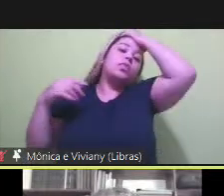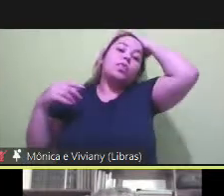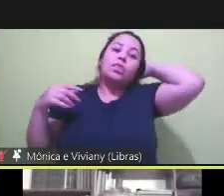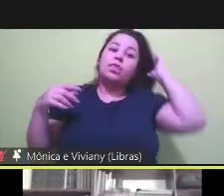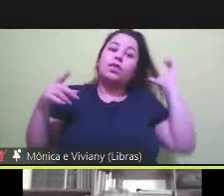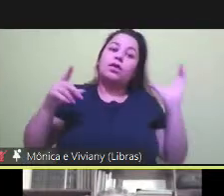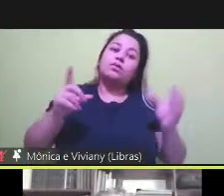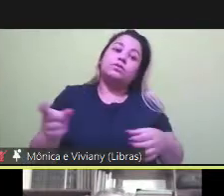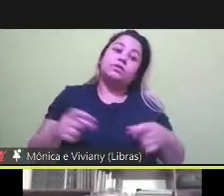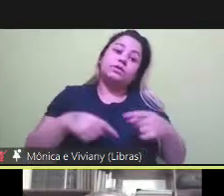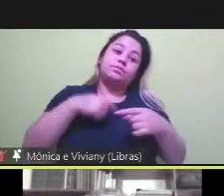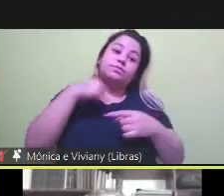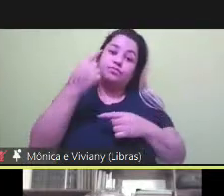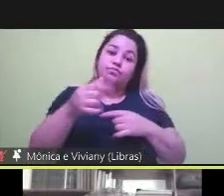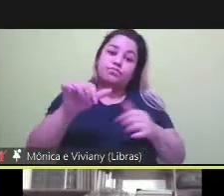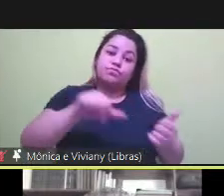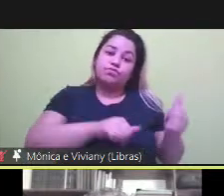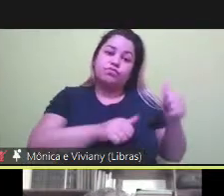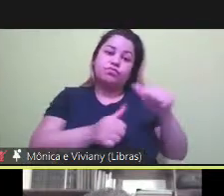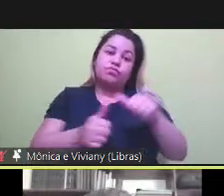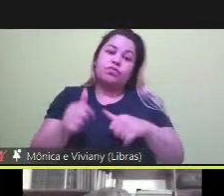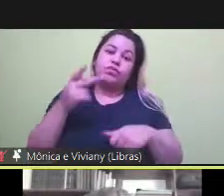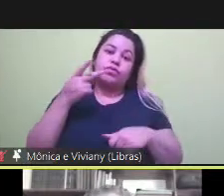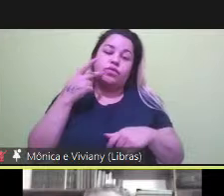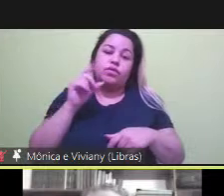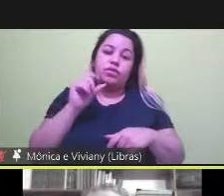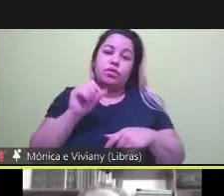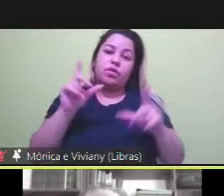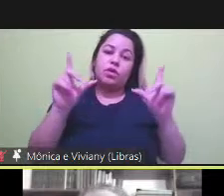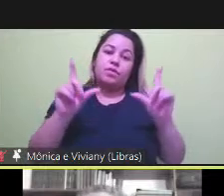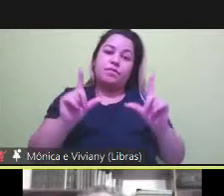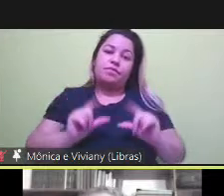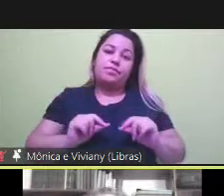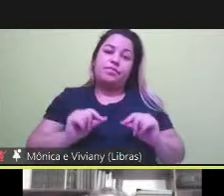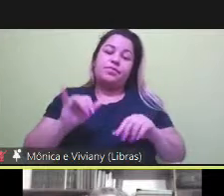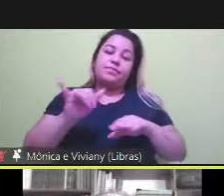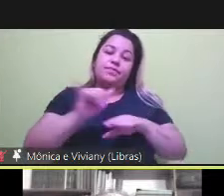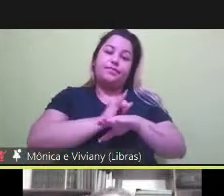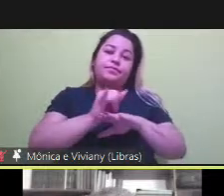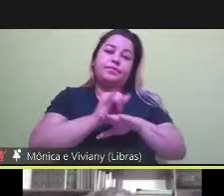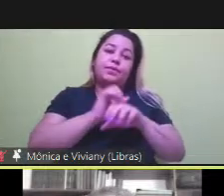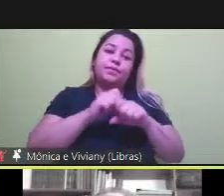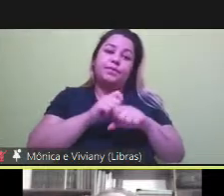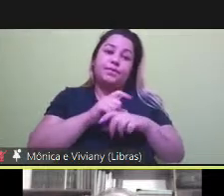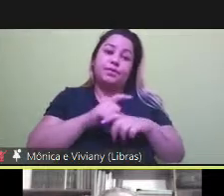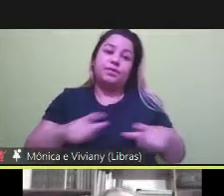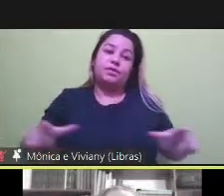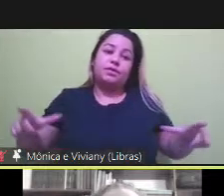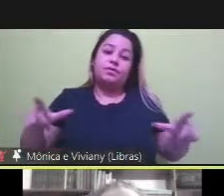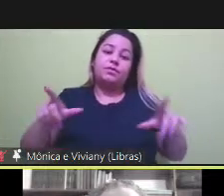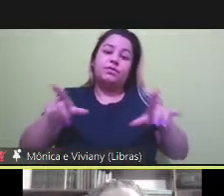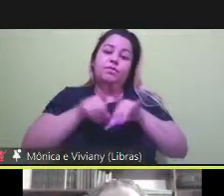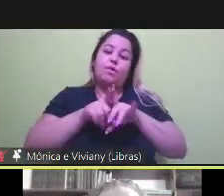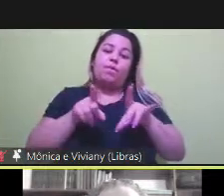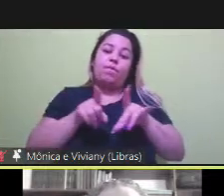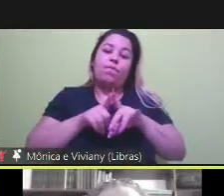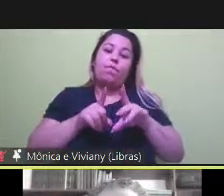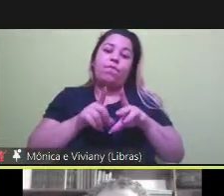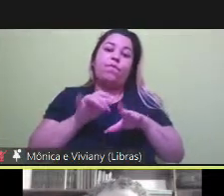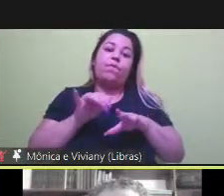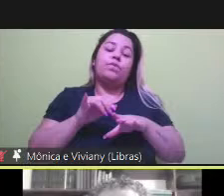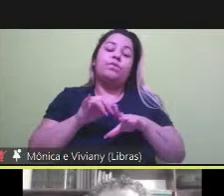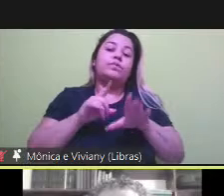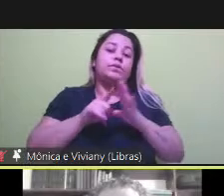there was an assessment. So this year, this work had to be taken yearly. And the action plan would have to be